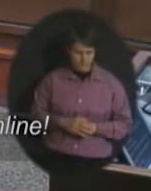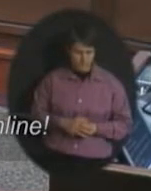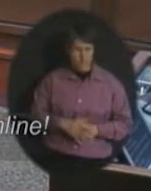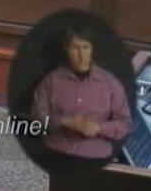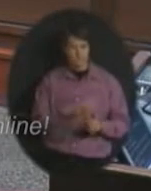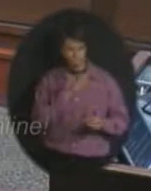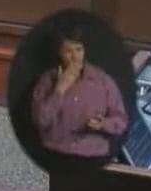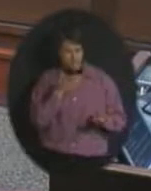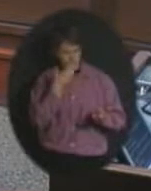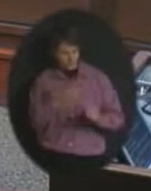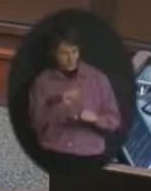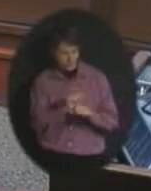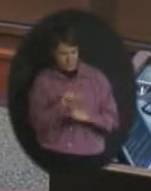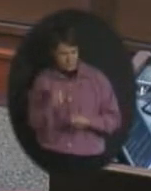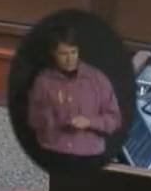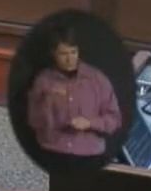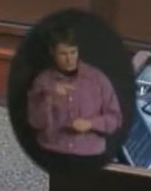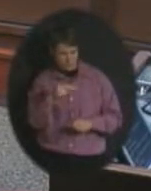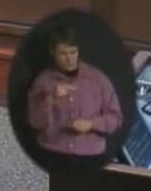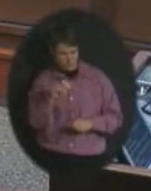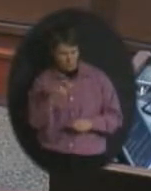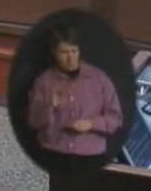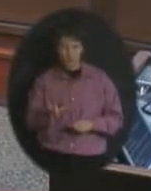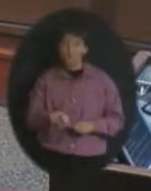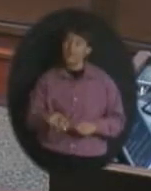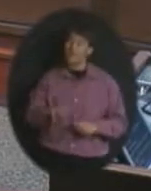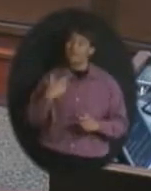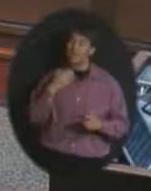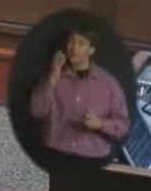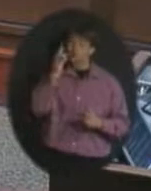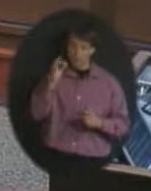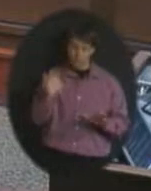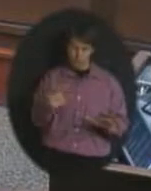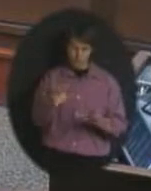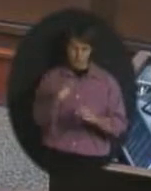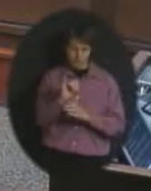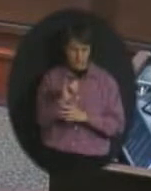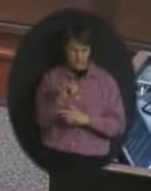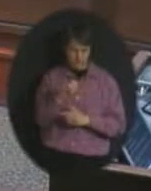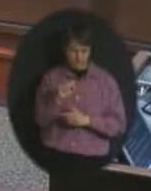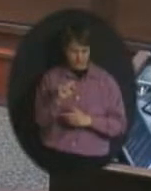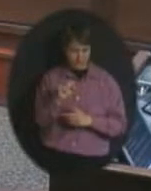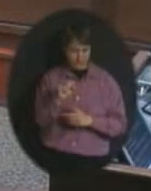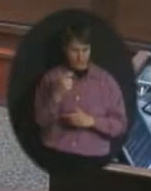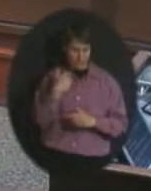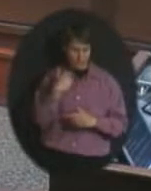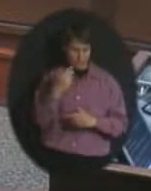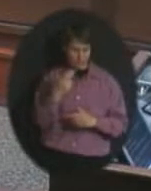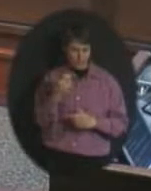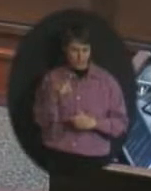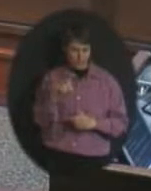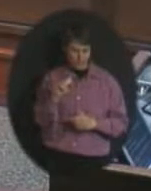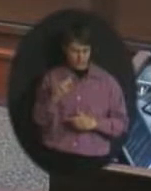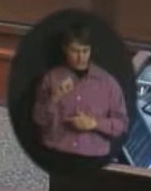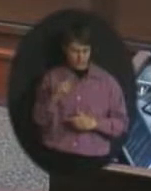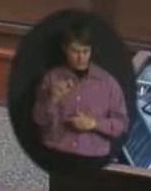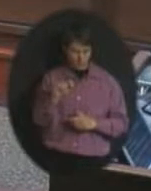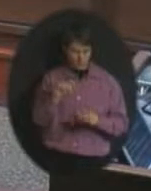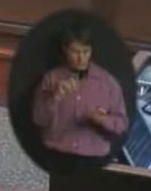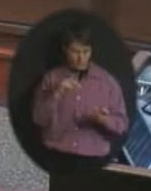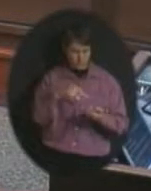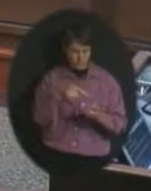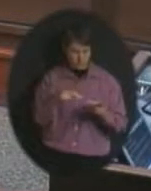Very efficient work, Mr. Parker. Under future action items, we have our Head Start program location change